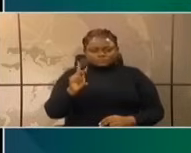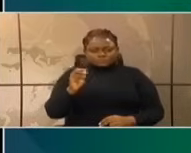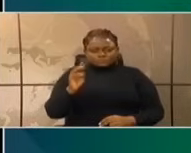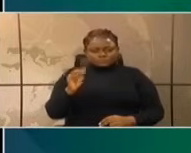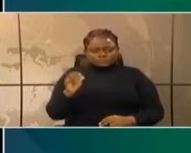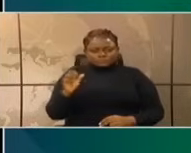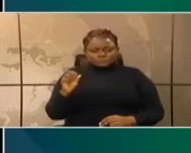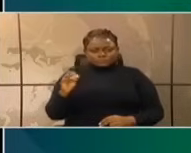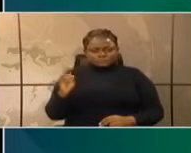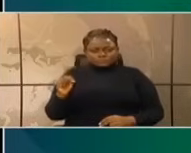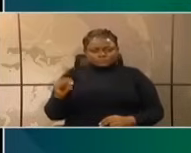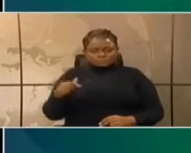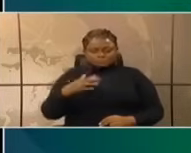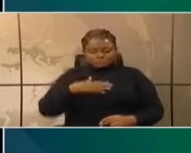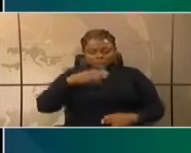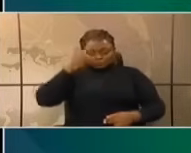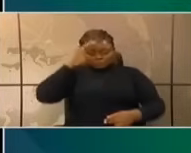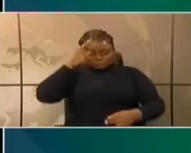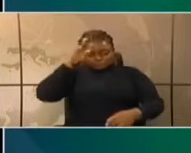Ketwa?